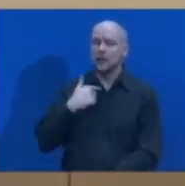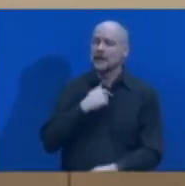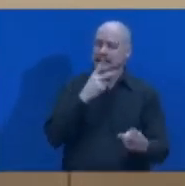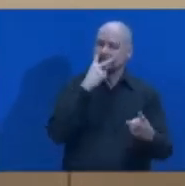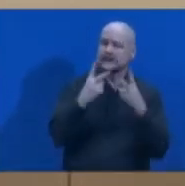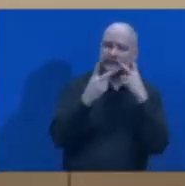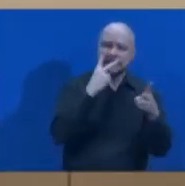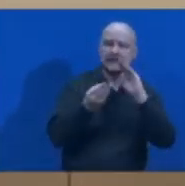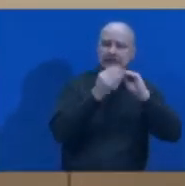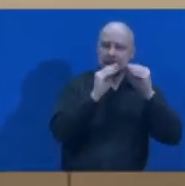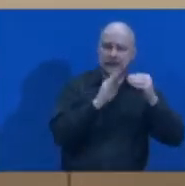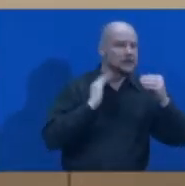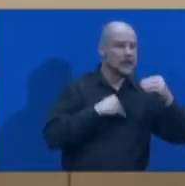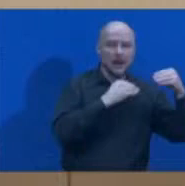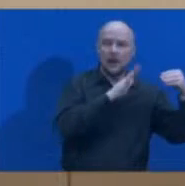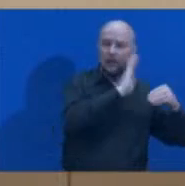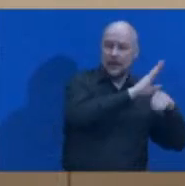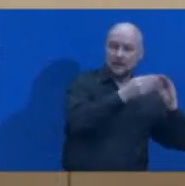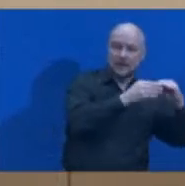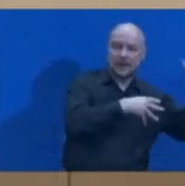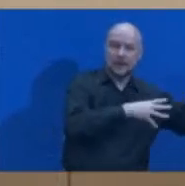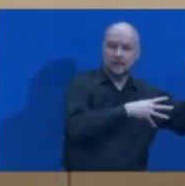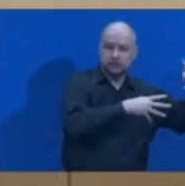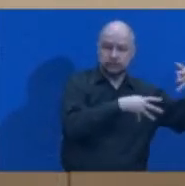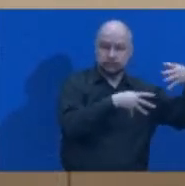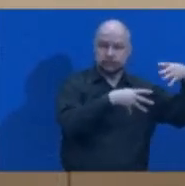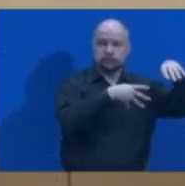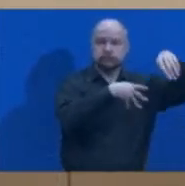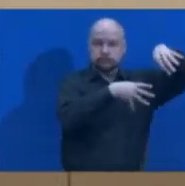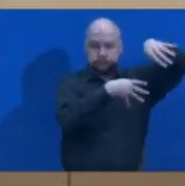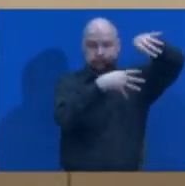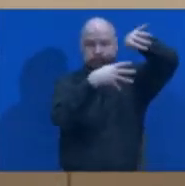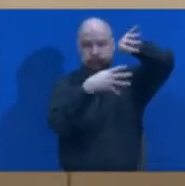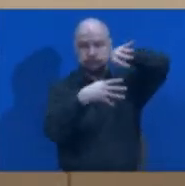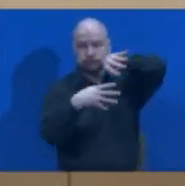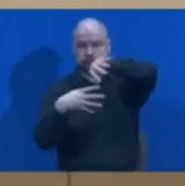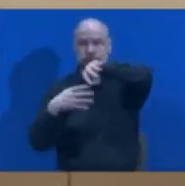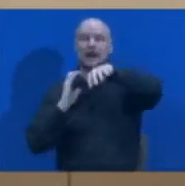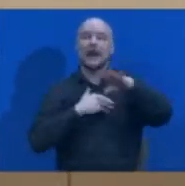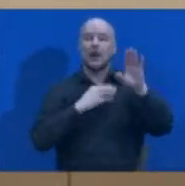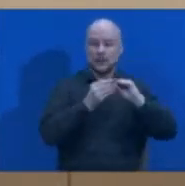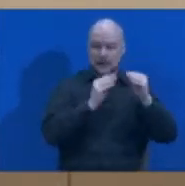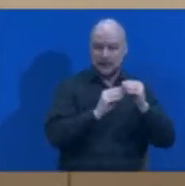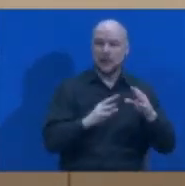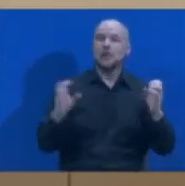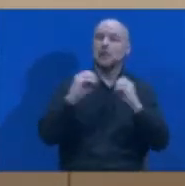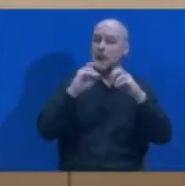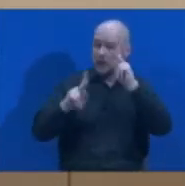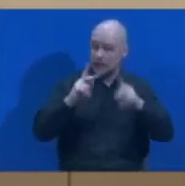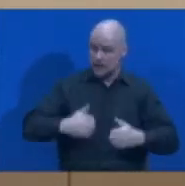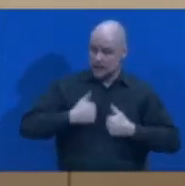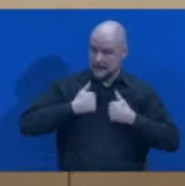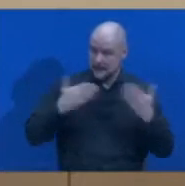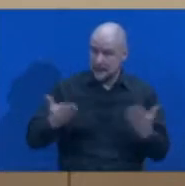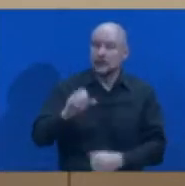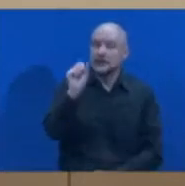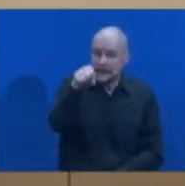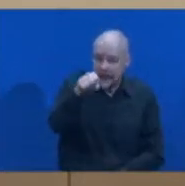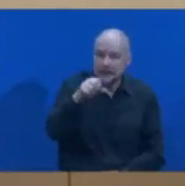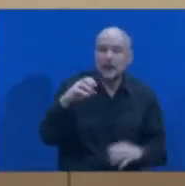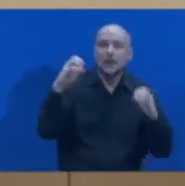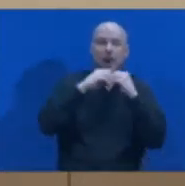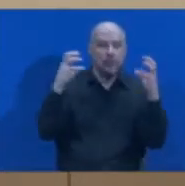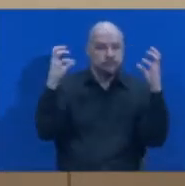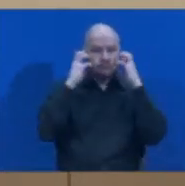So the numbers that we're seeing are larger. They've been larger since the beginning. We've got a denser population. We've got a larger